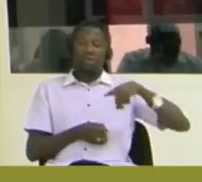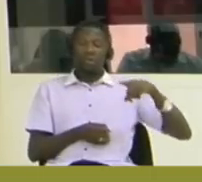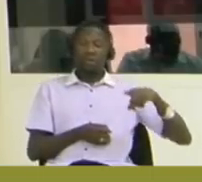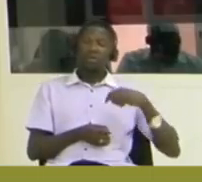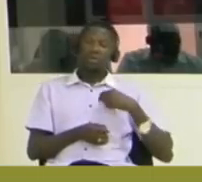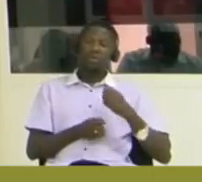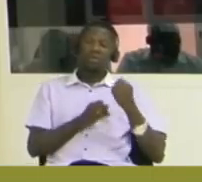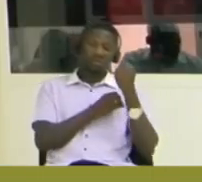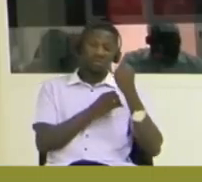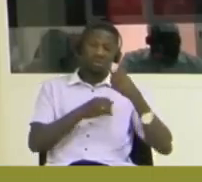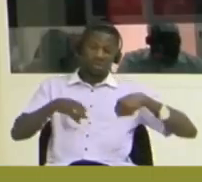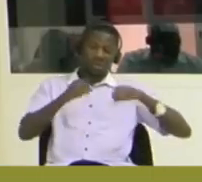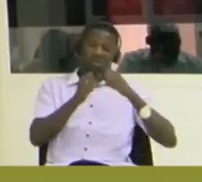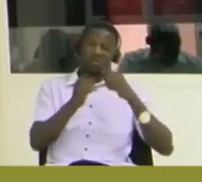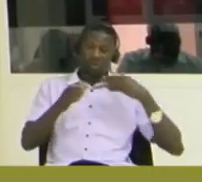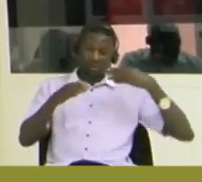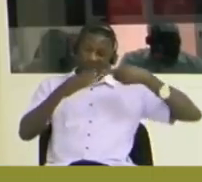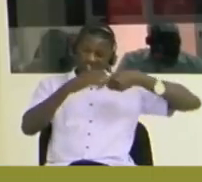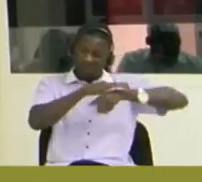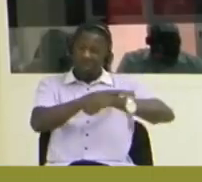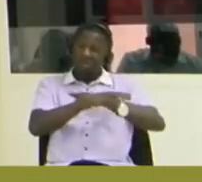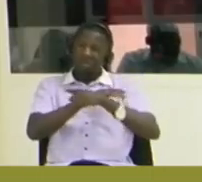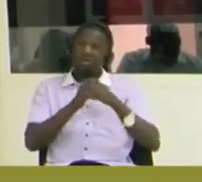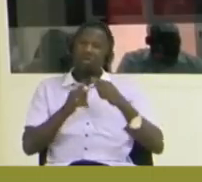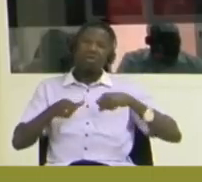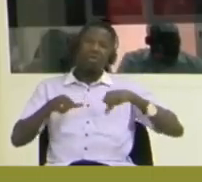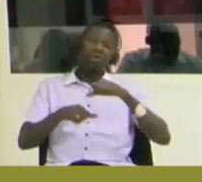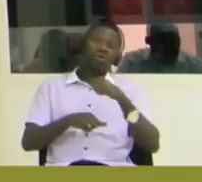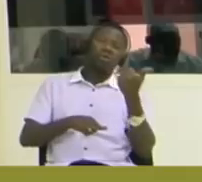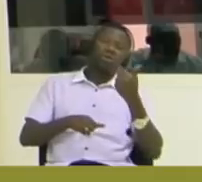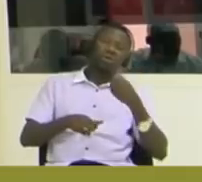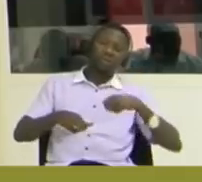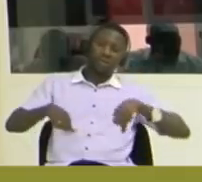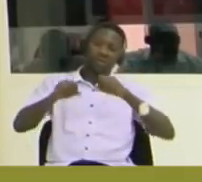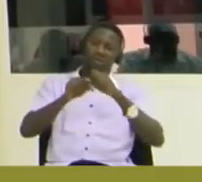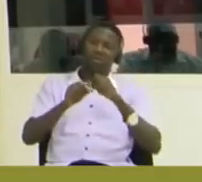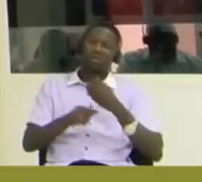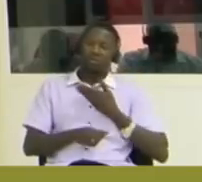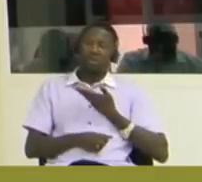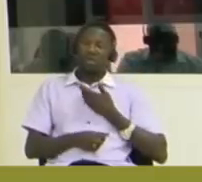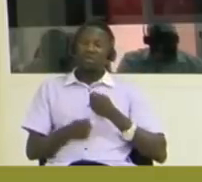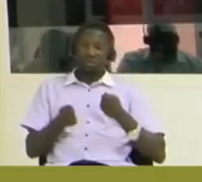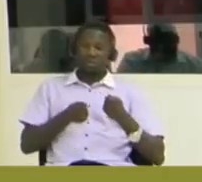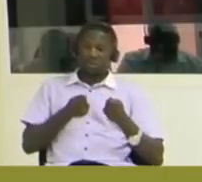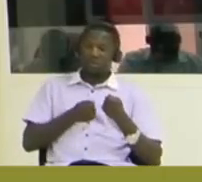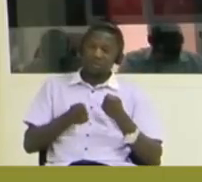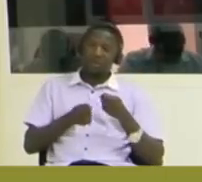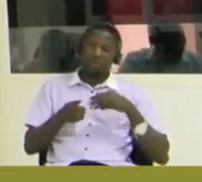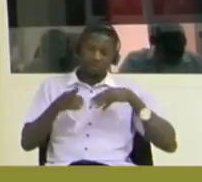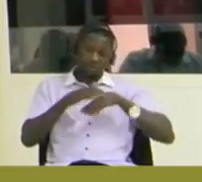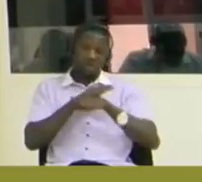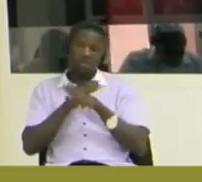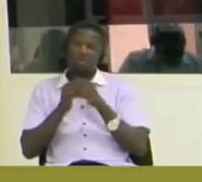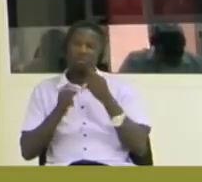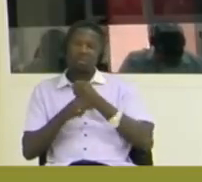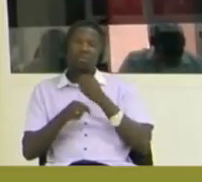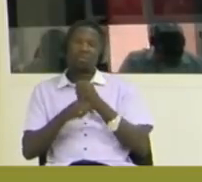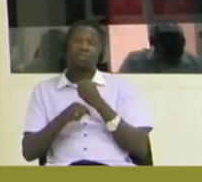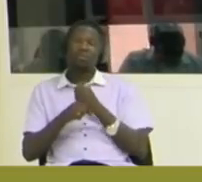penetrated. In other areas we had managed to make inroads and then make